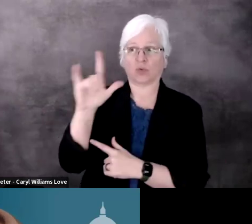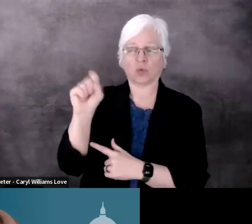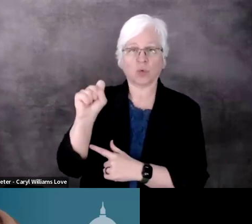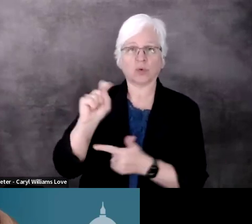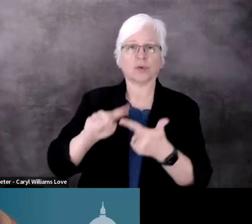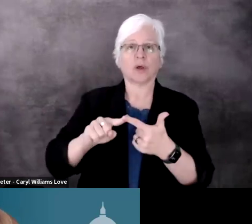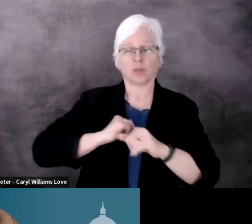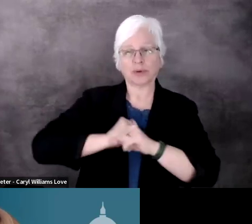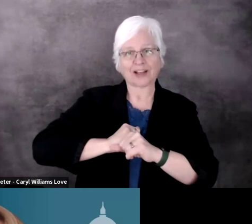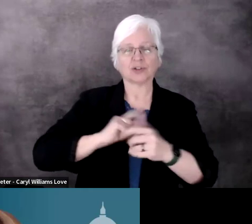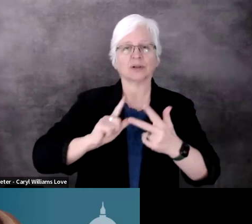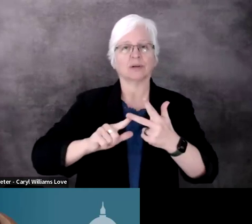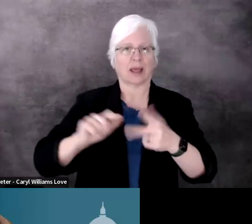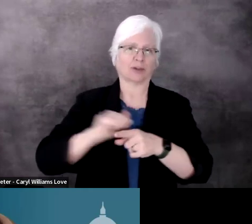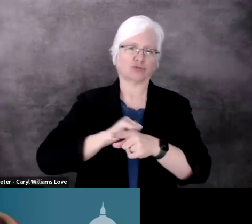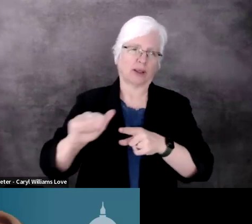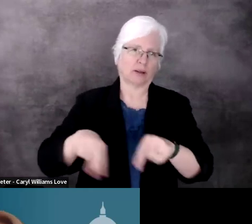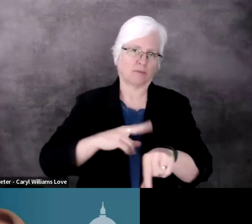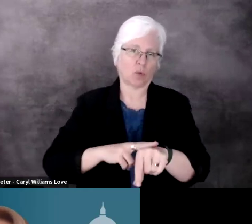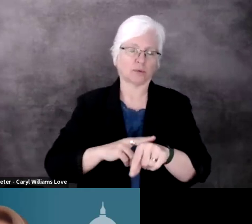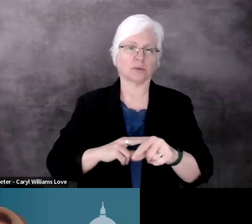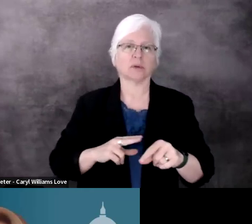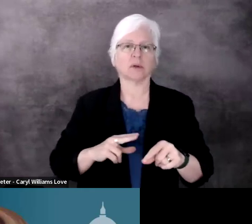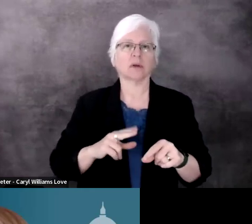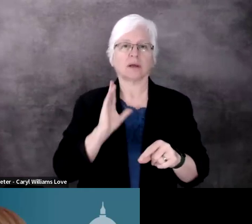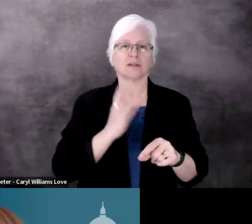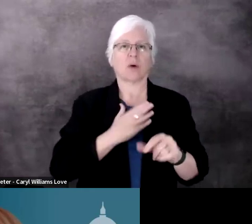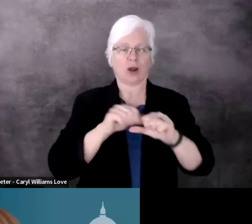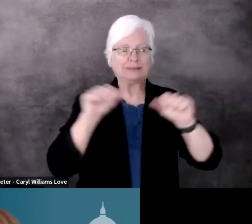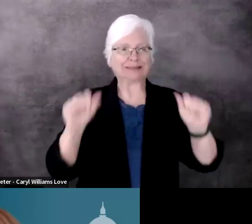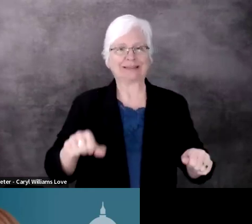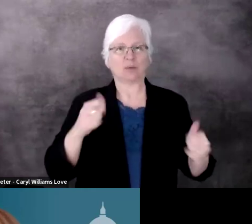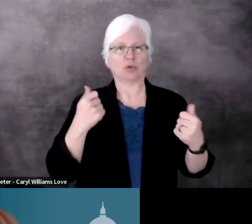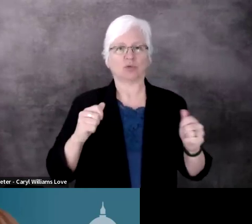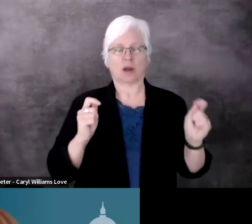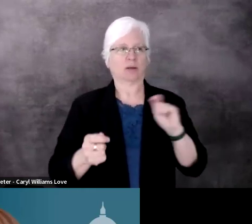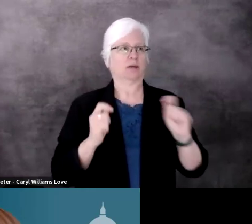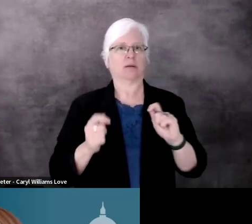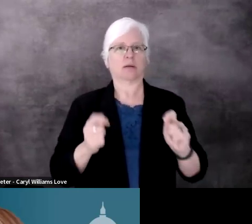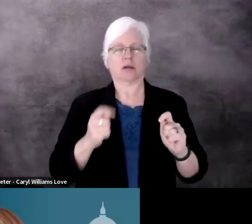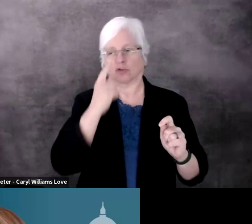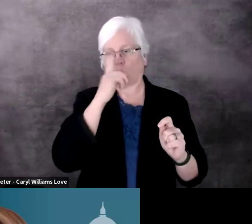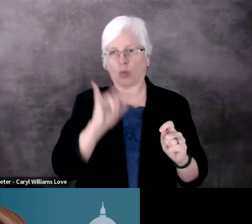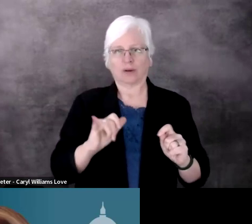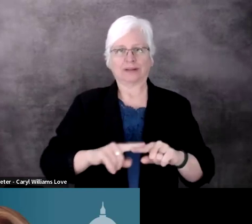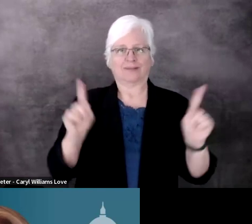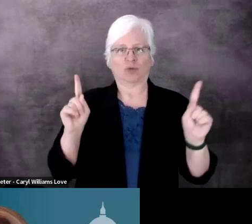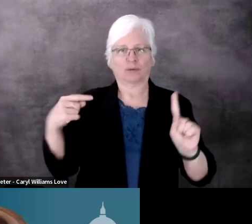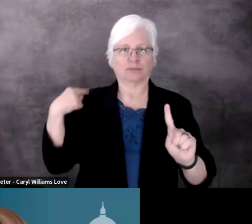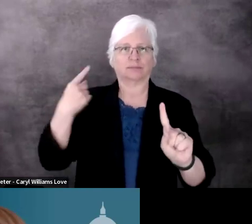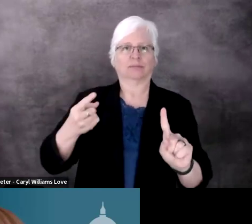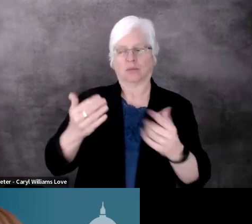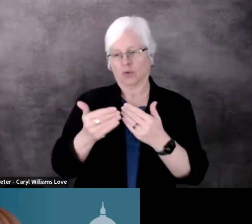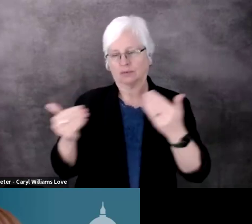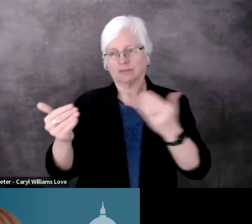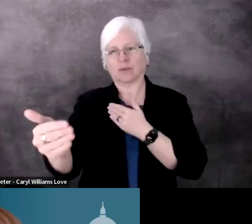But again, we're kind of remodifying our system to look differently. So we're trying to kind of make sure that those